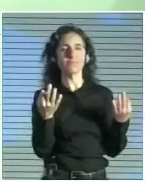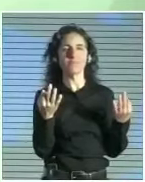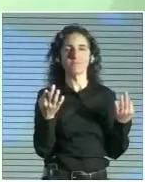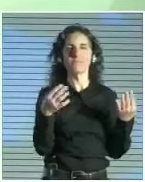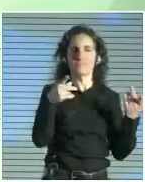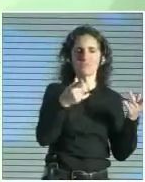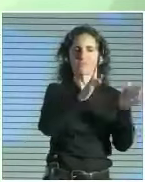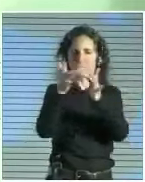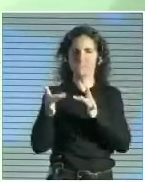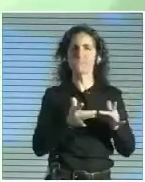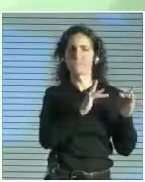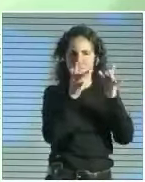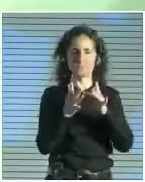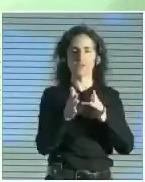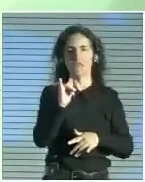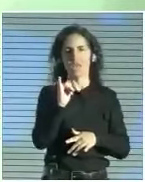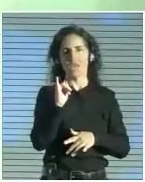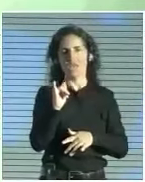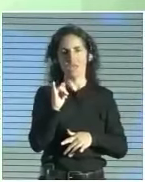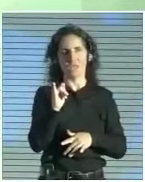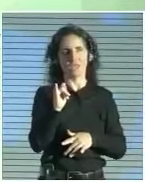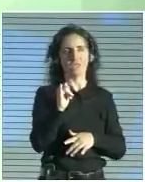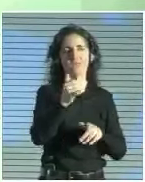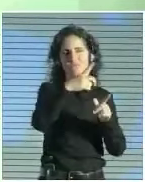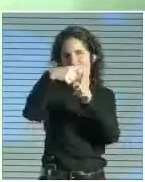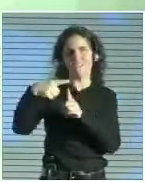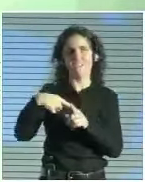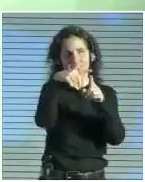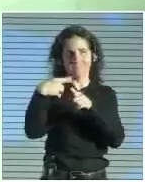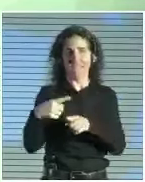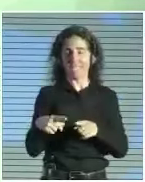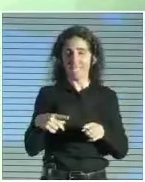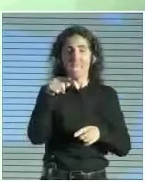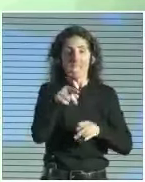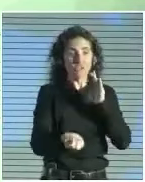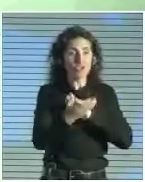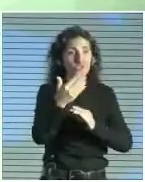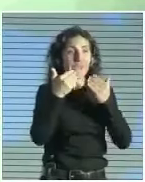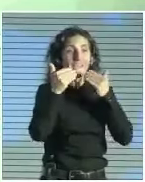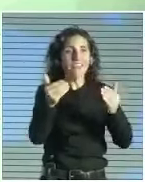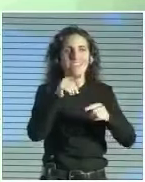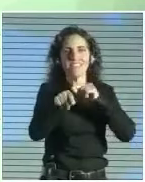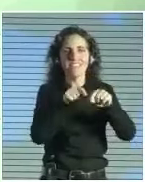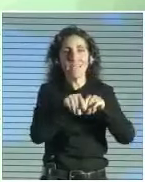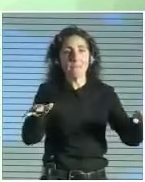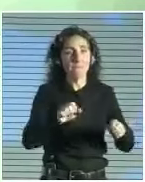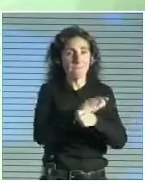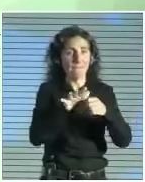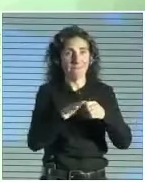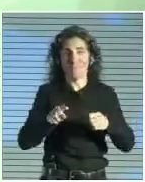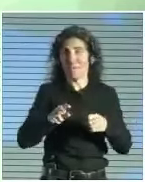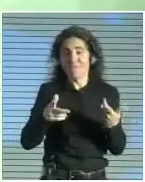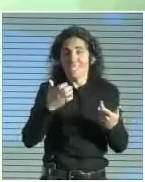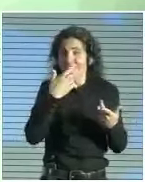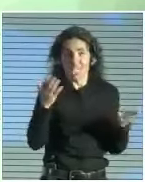and a lot of it came out because of the pandemic, that we would never have gotten along as well as we have, or puts aside our differences.